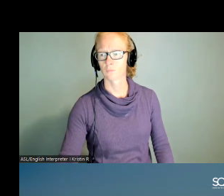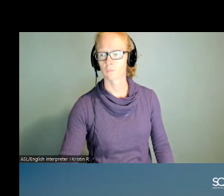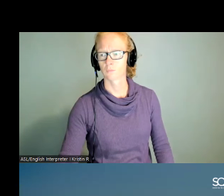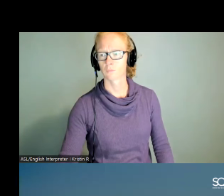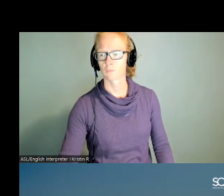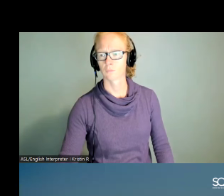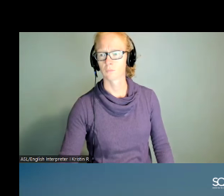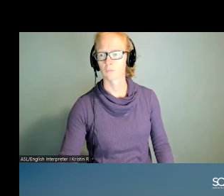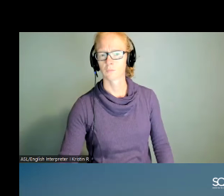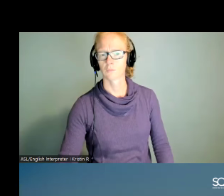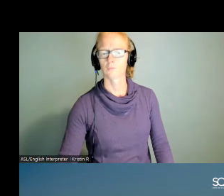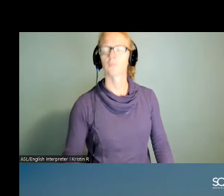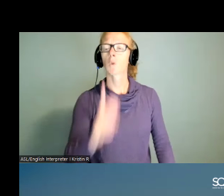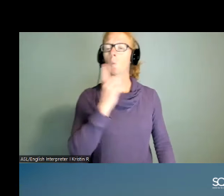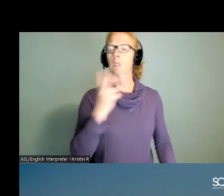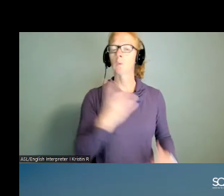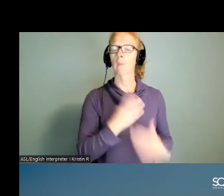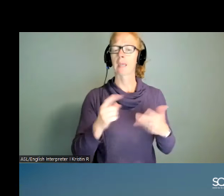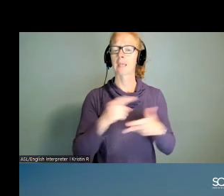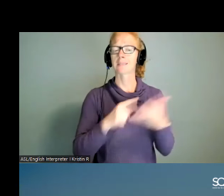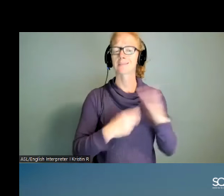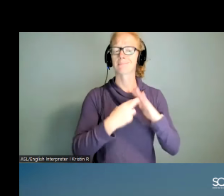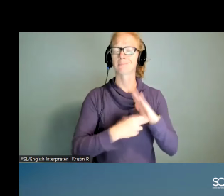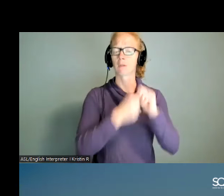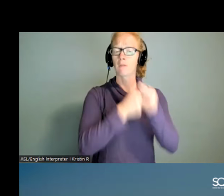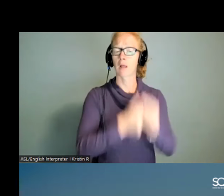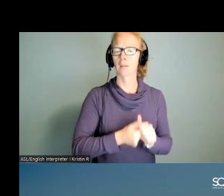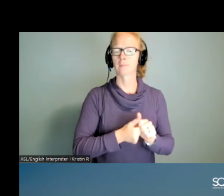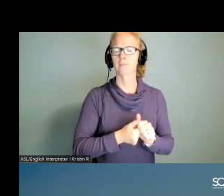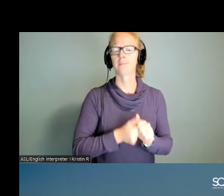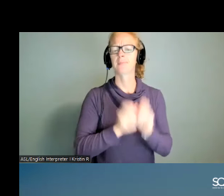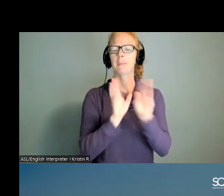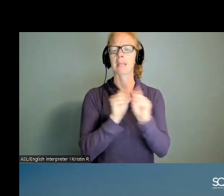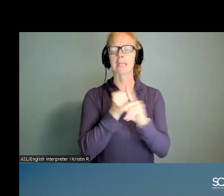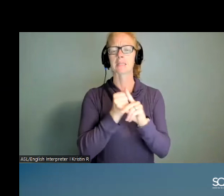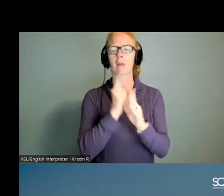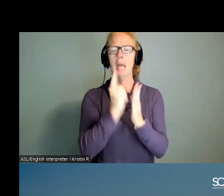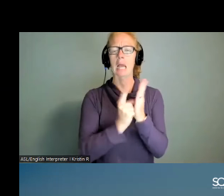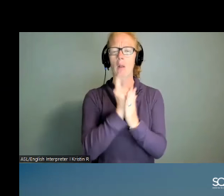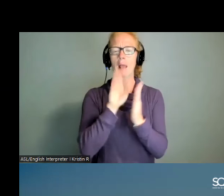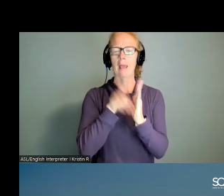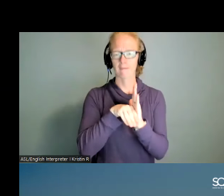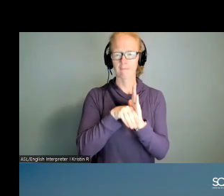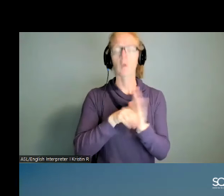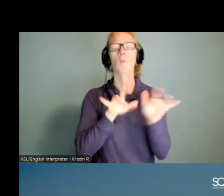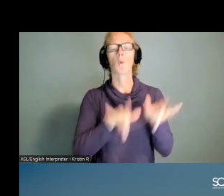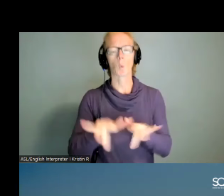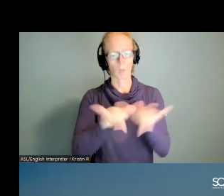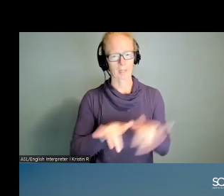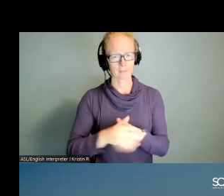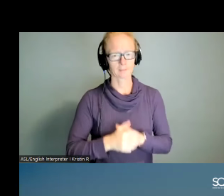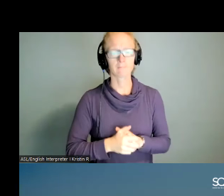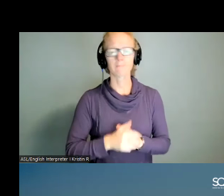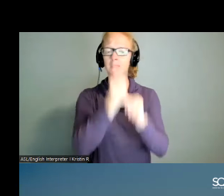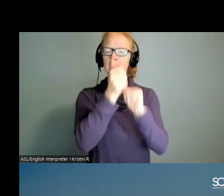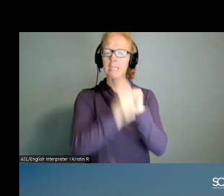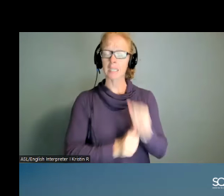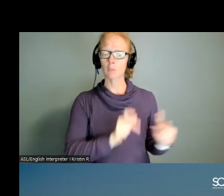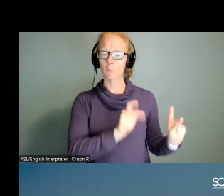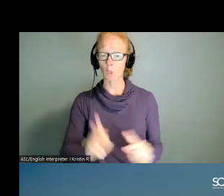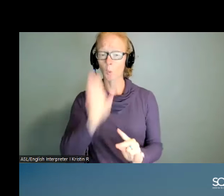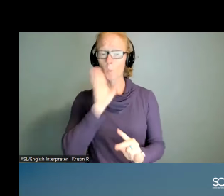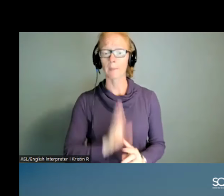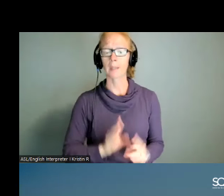So just a couple of housekeeping items. The meeting length is about an hour and a half. This meeting is being recorded, and all participants will be muted